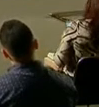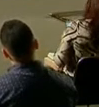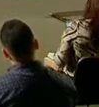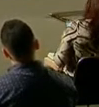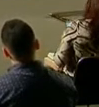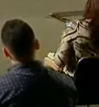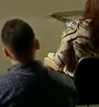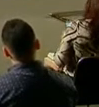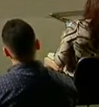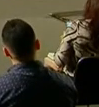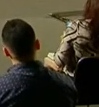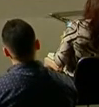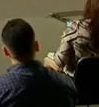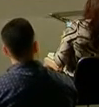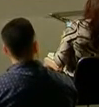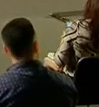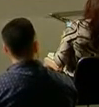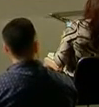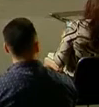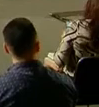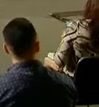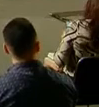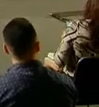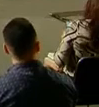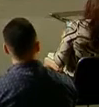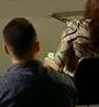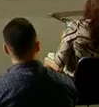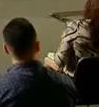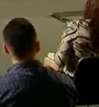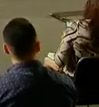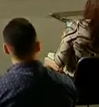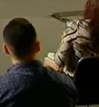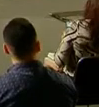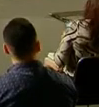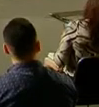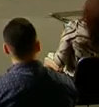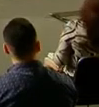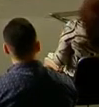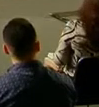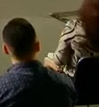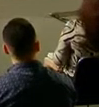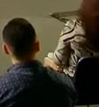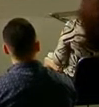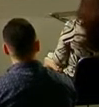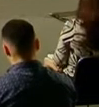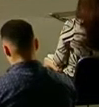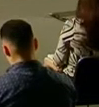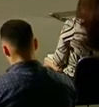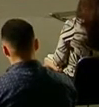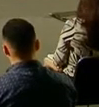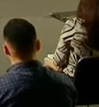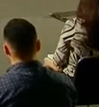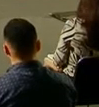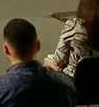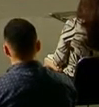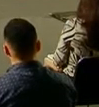will search for mechanisms in order to provide the best conditions that allow these interns to come back into the